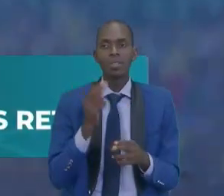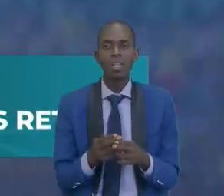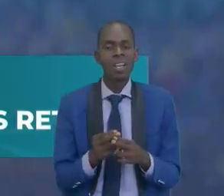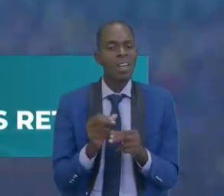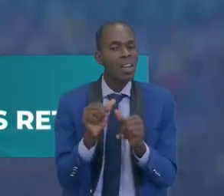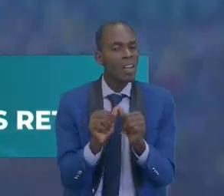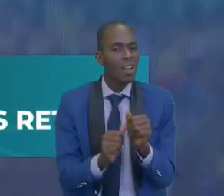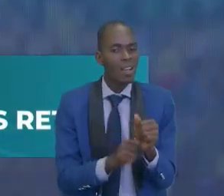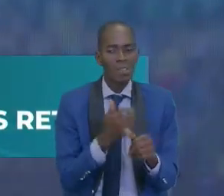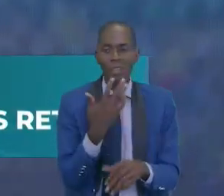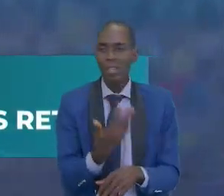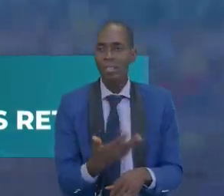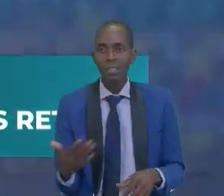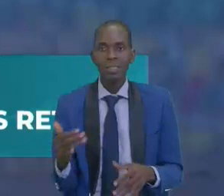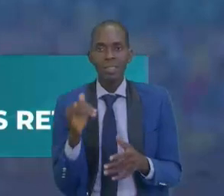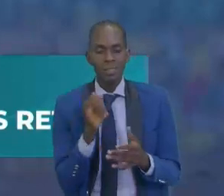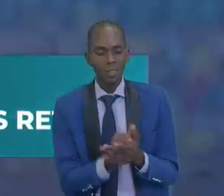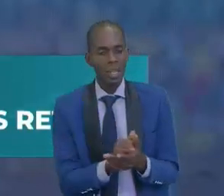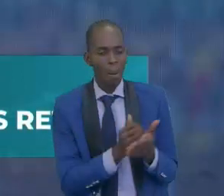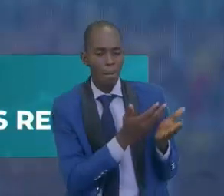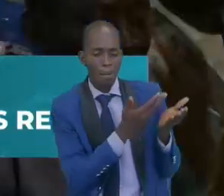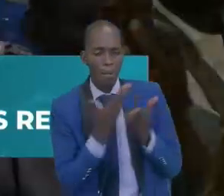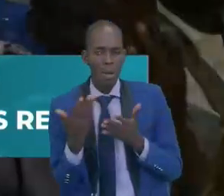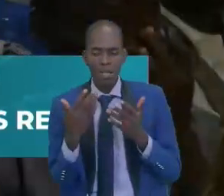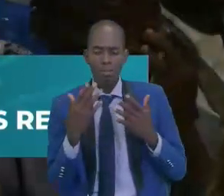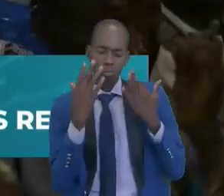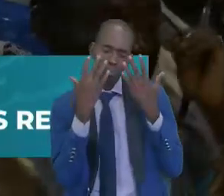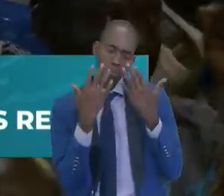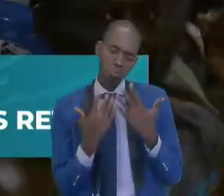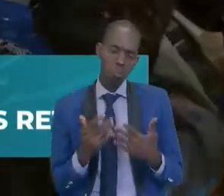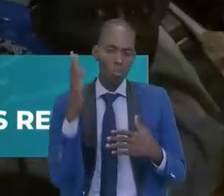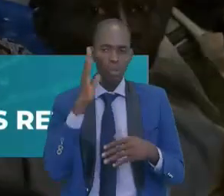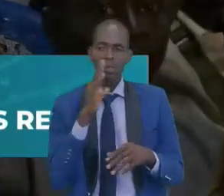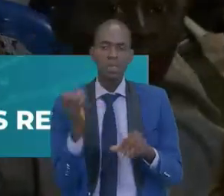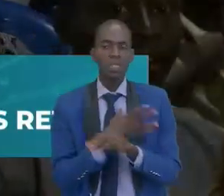everything that spells sadness will be taken away from your life.